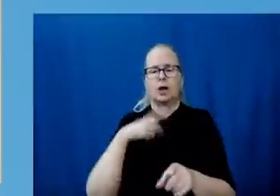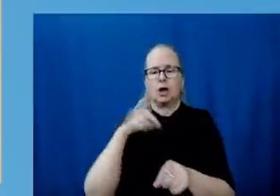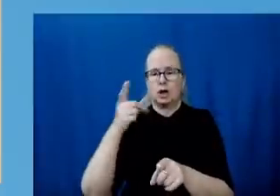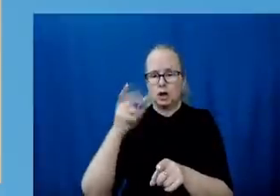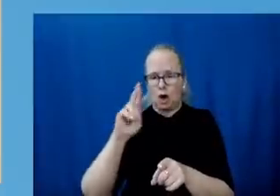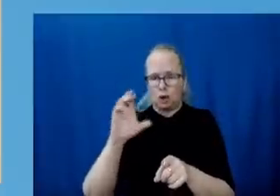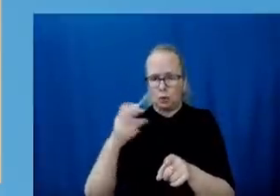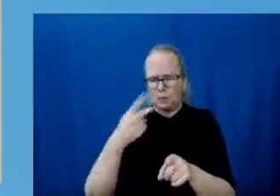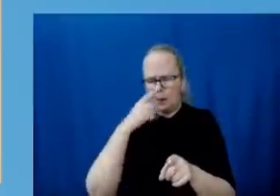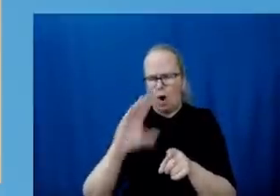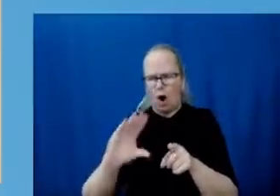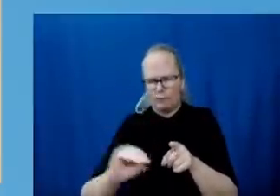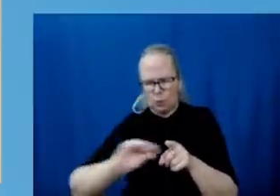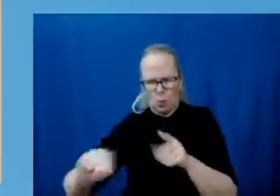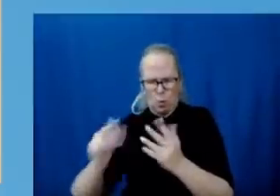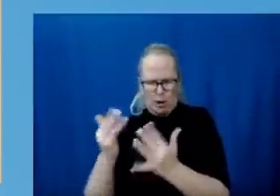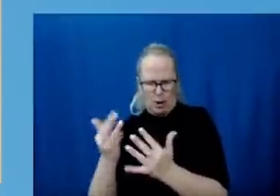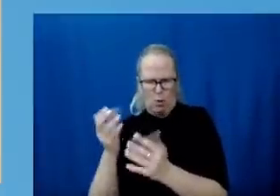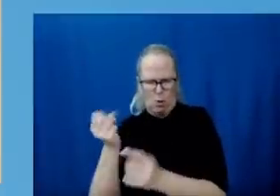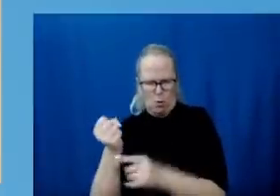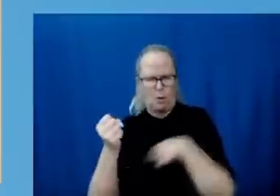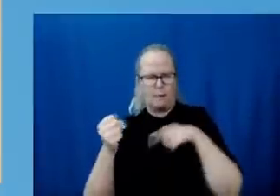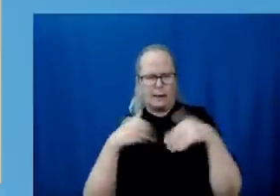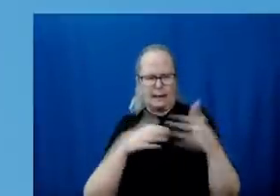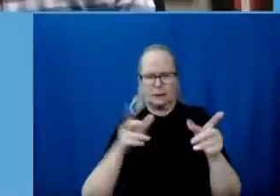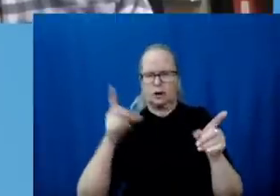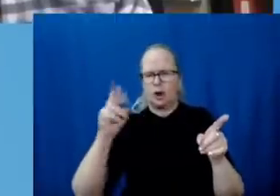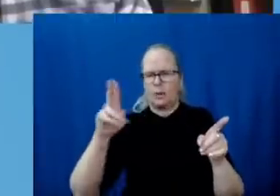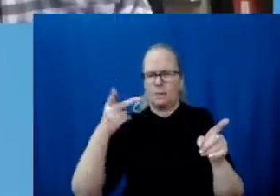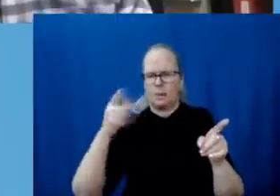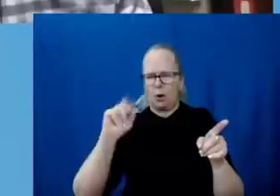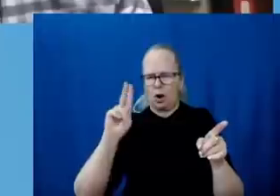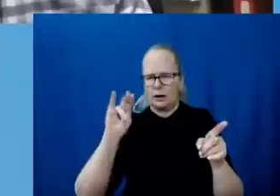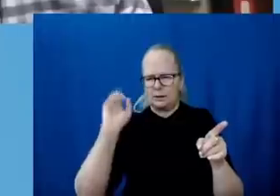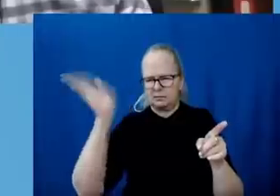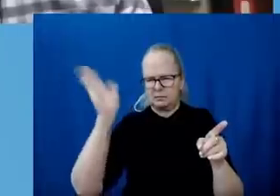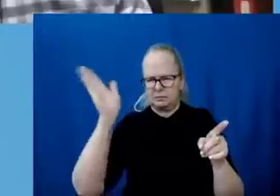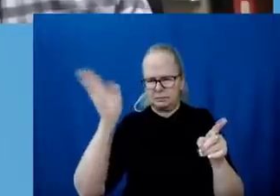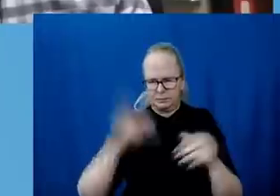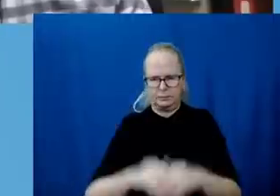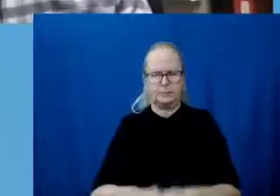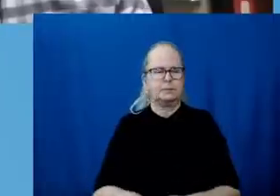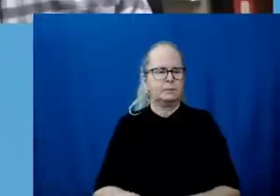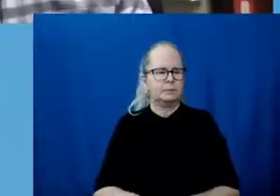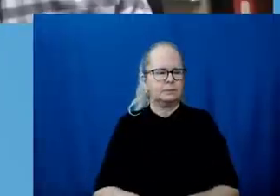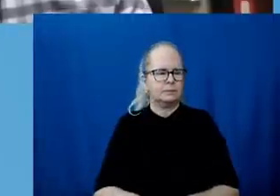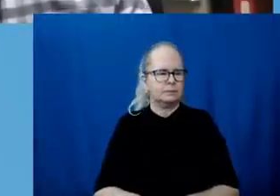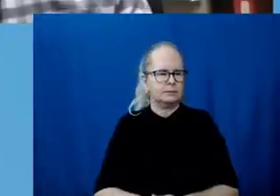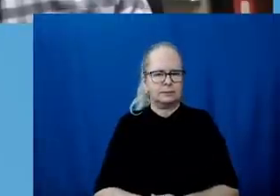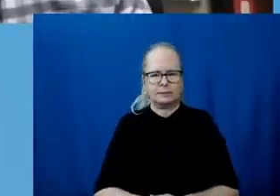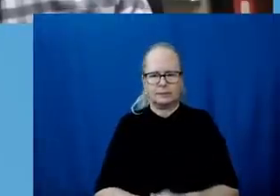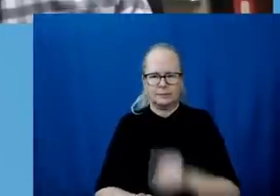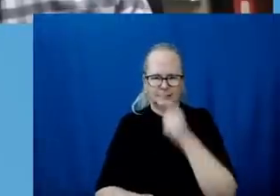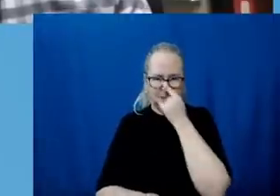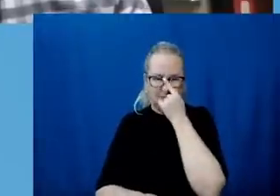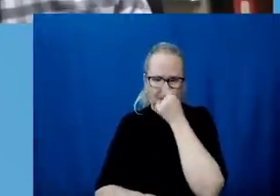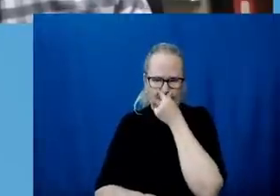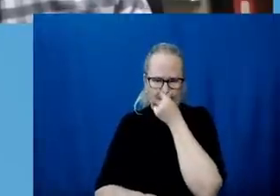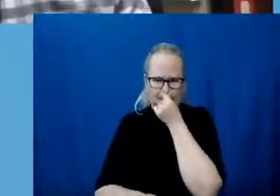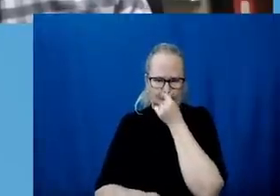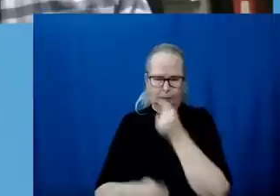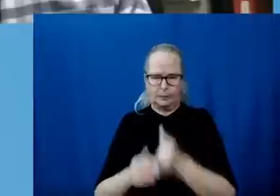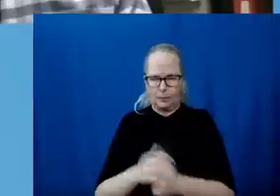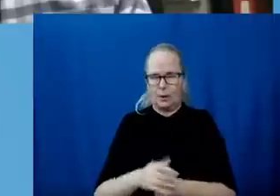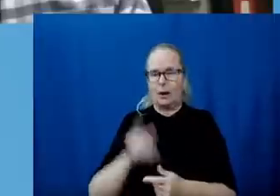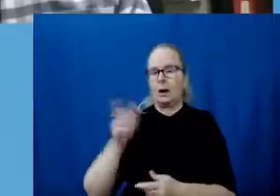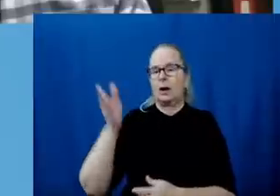here. Dr. Chu, I'm going to pop you backstage for a moment. And Dr. Parkins, I am going to hand things over to you to spend